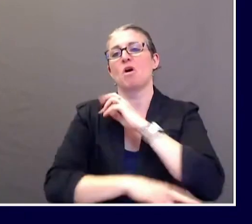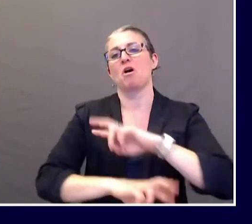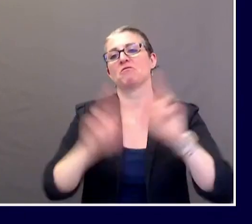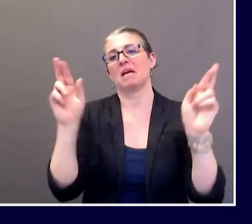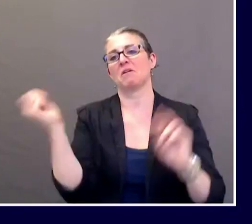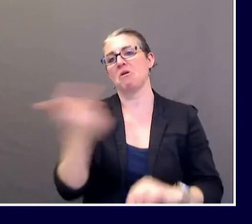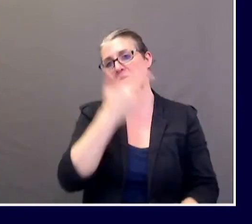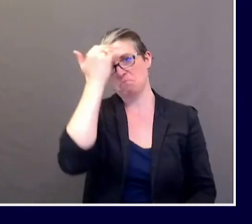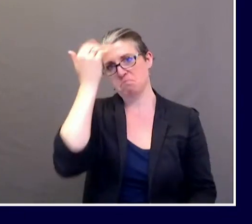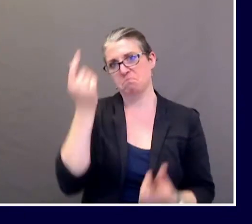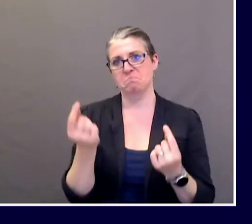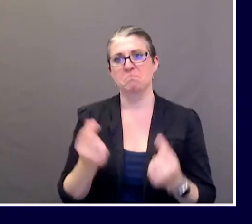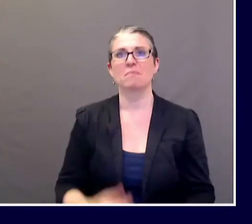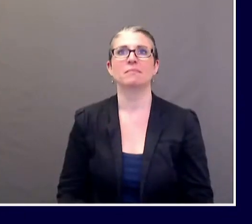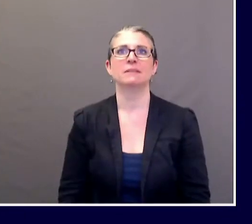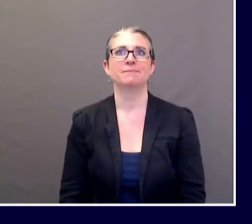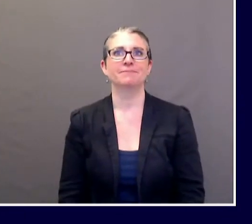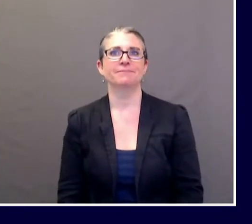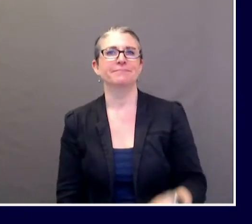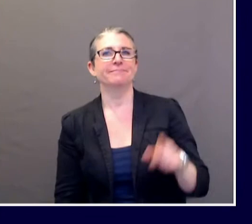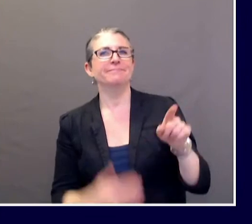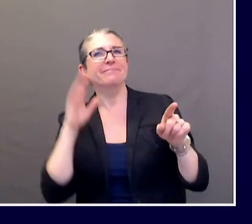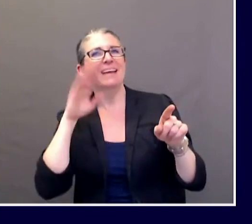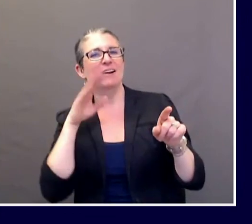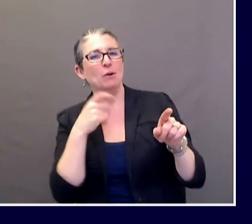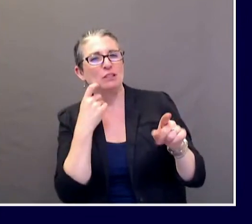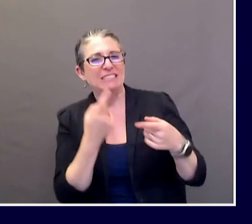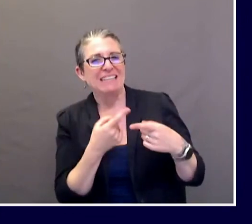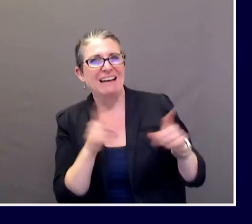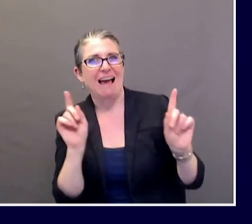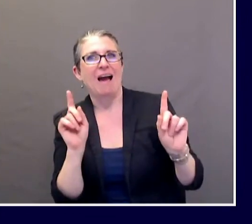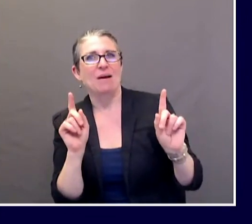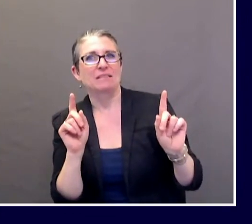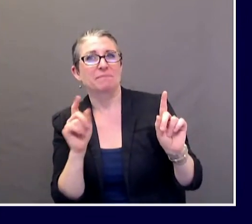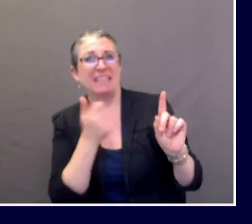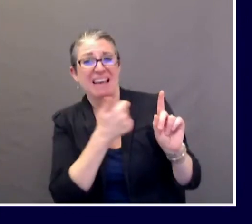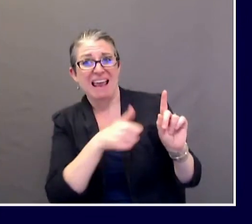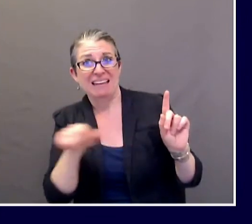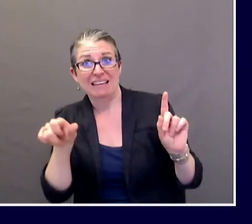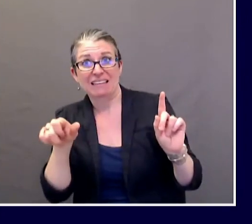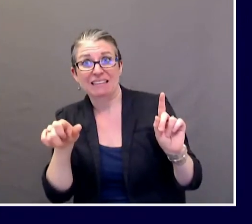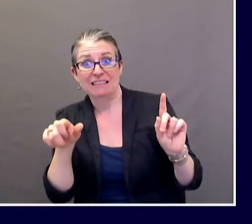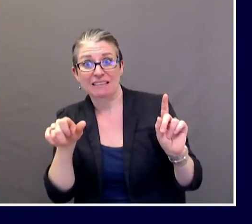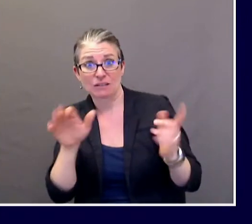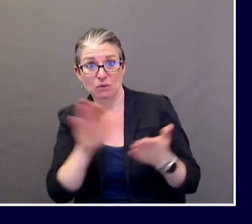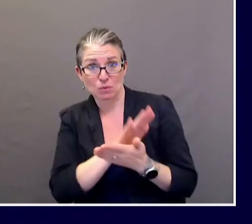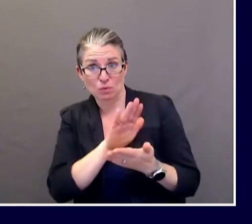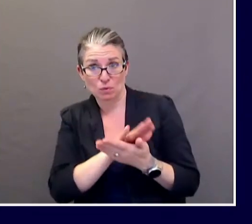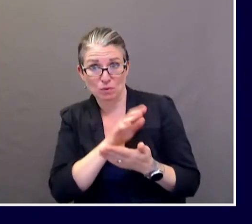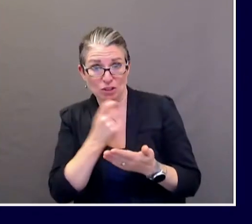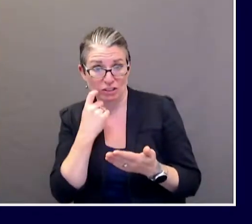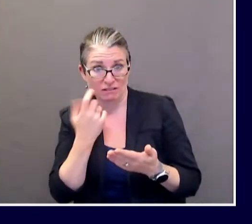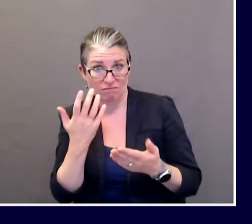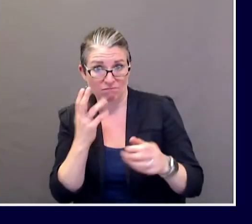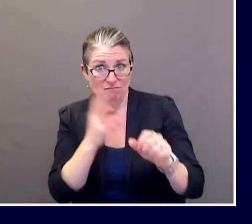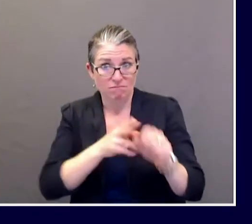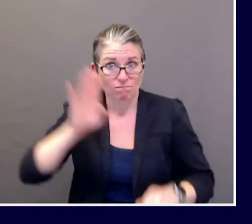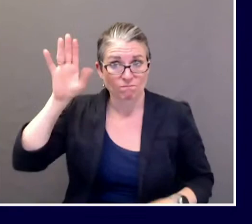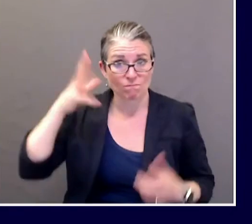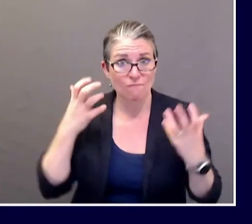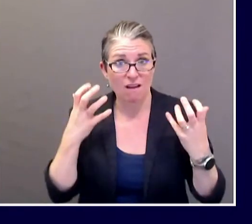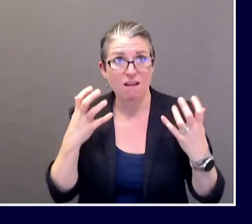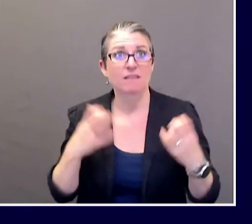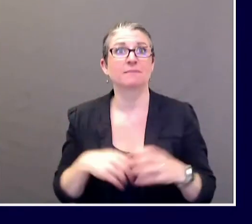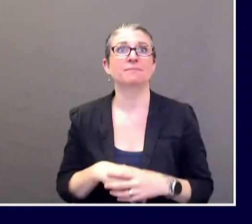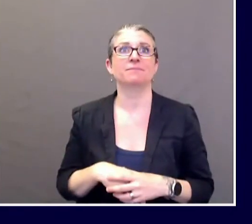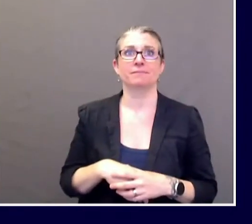districts opted in yet? So just today, we're having our first webinar for our different school districts to explain what it is. We're not